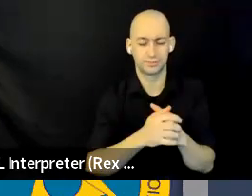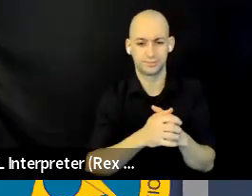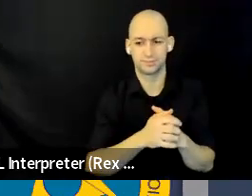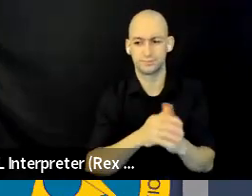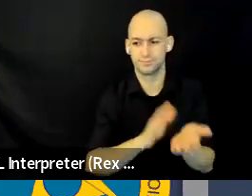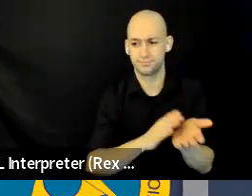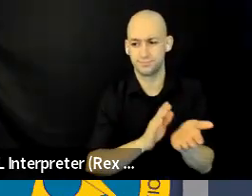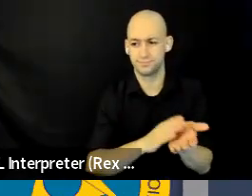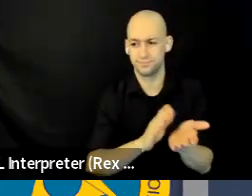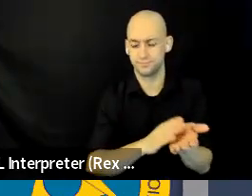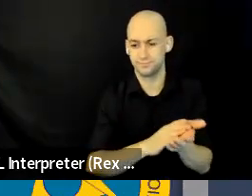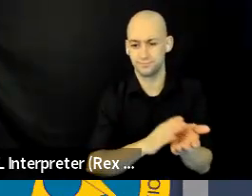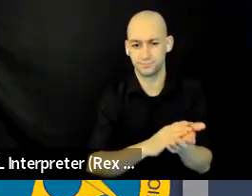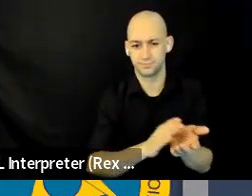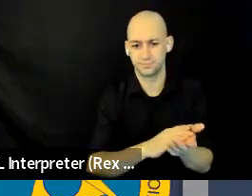Yes.